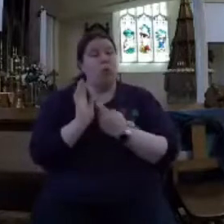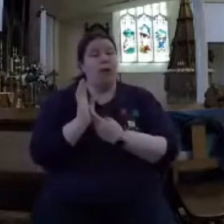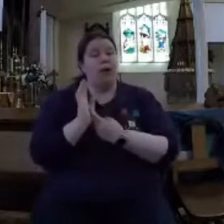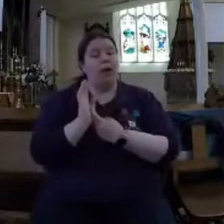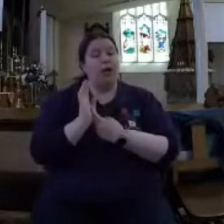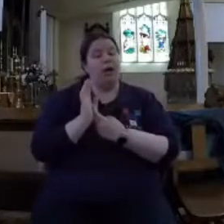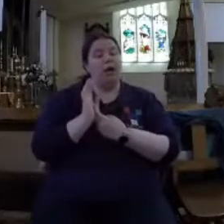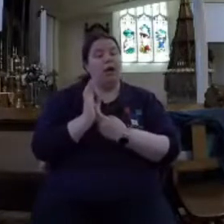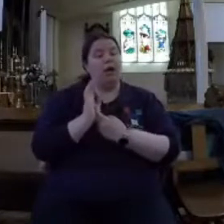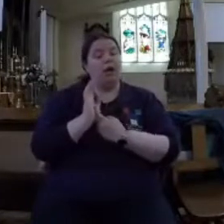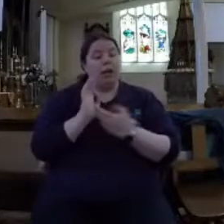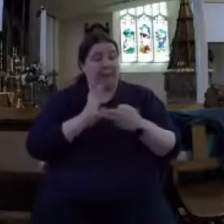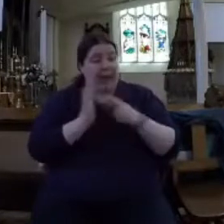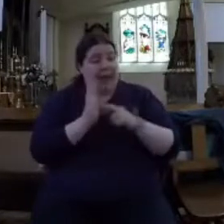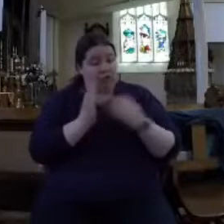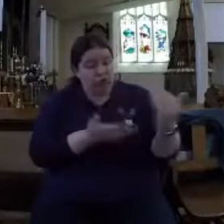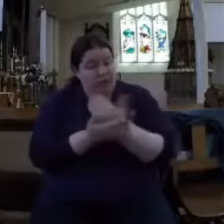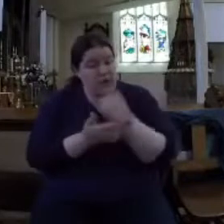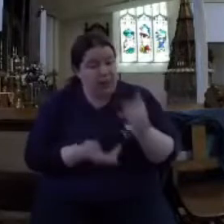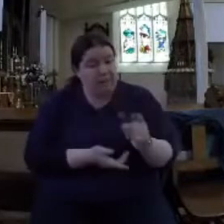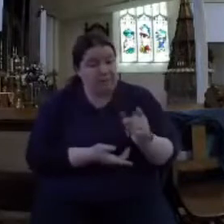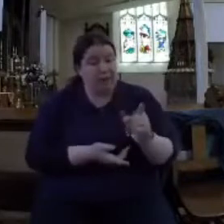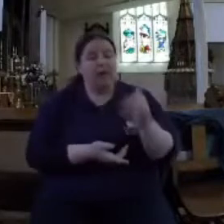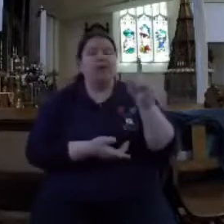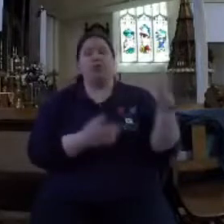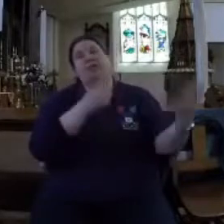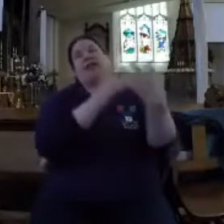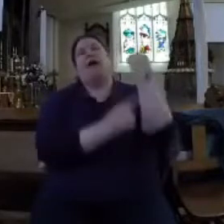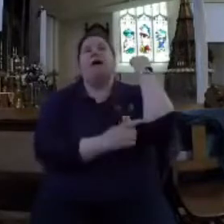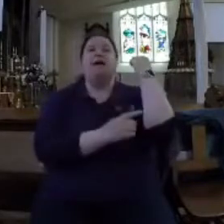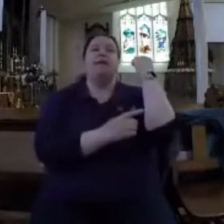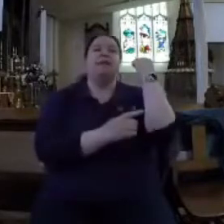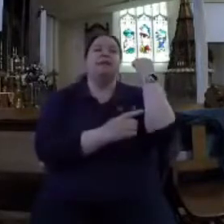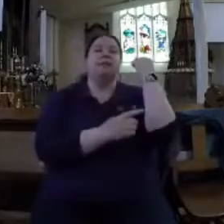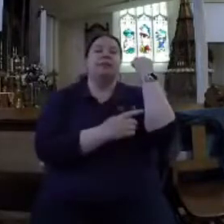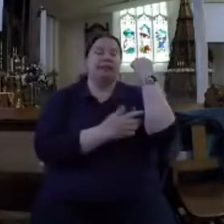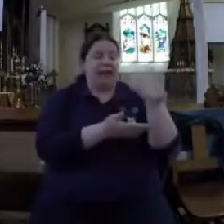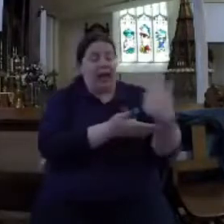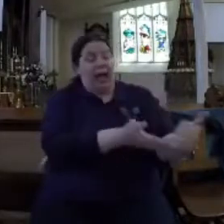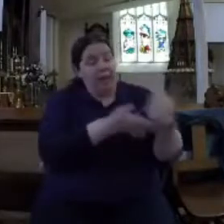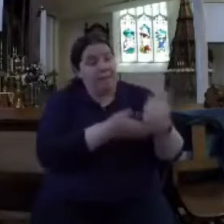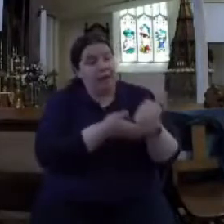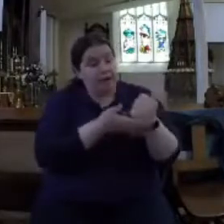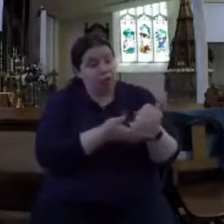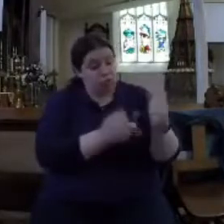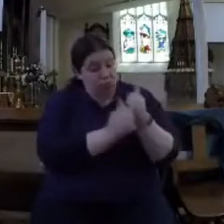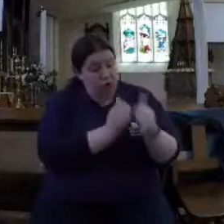Reuben's got a rescue mission plan right. Reuben's going to save the day. He's going to pull Joseph out of the